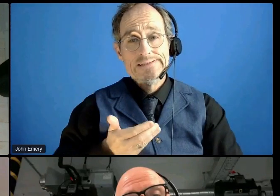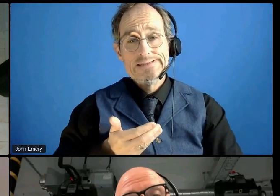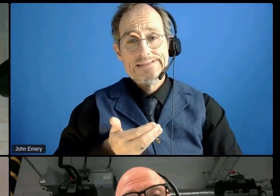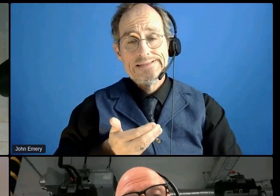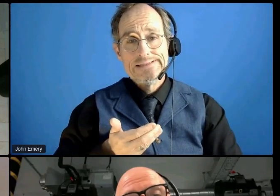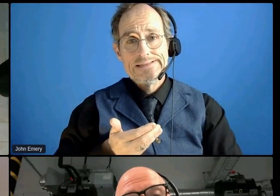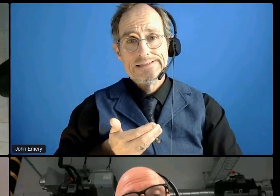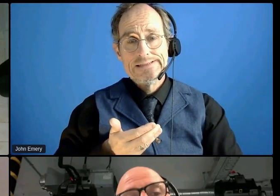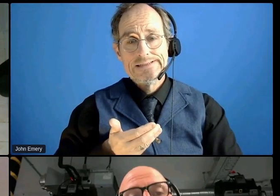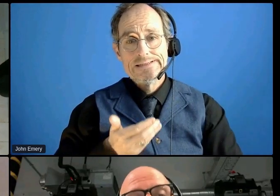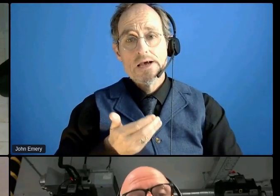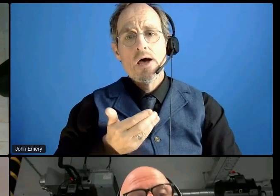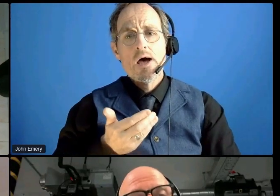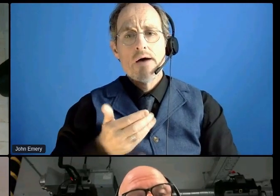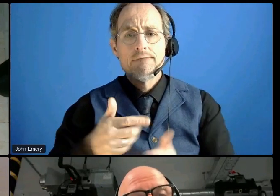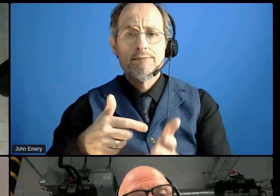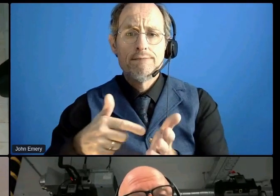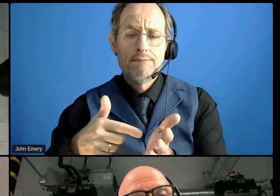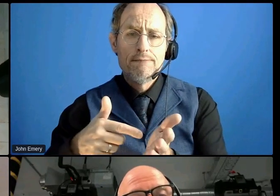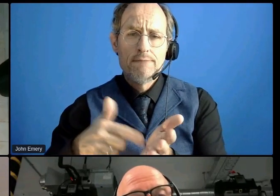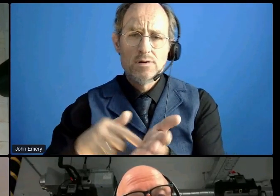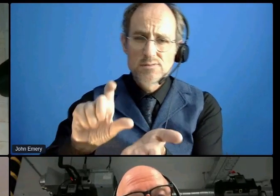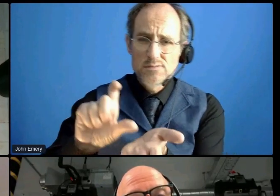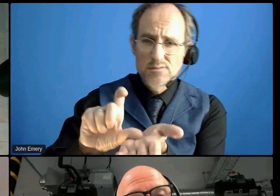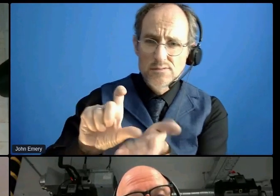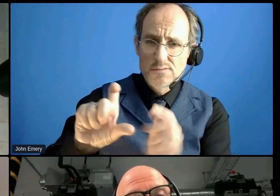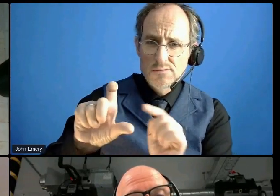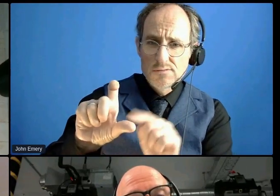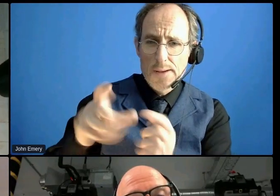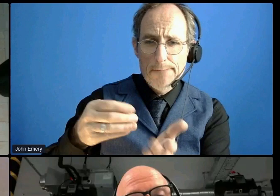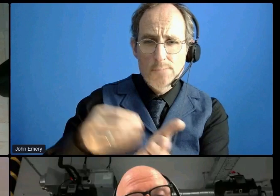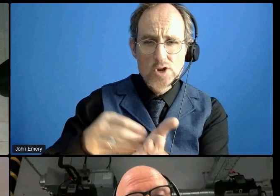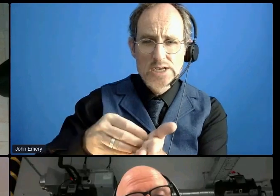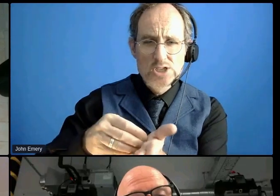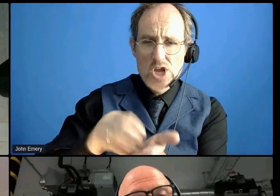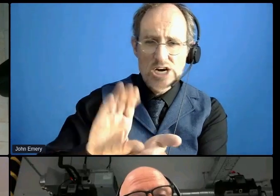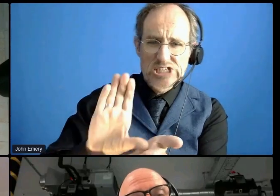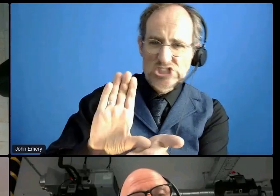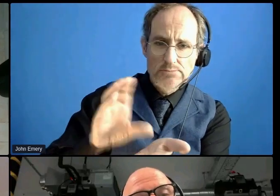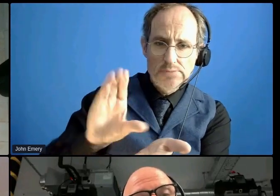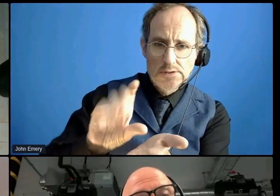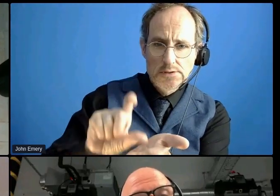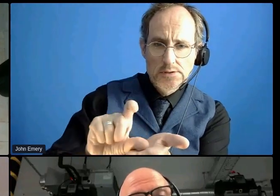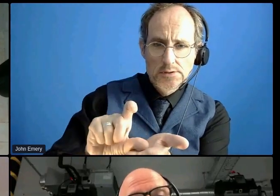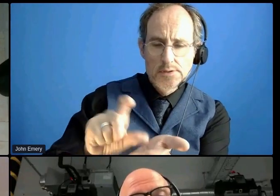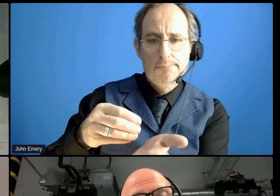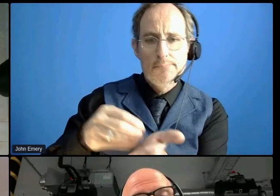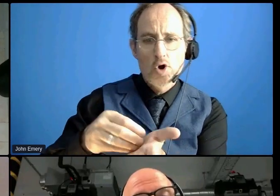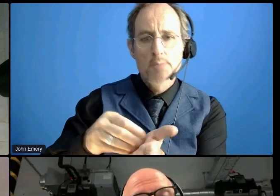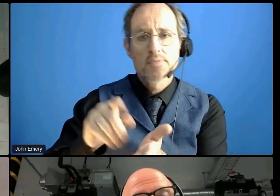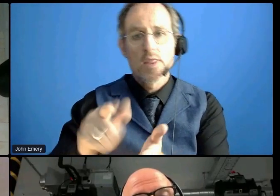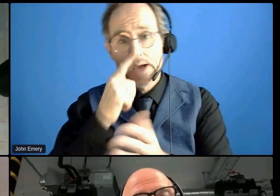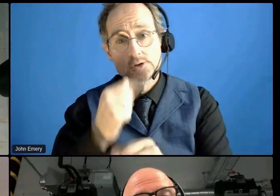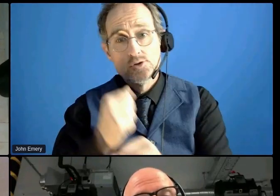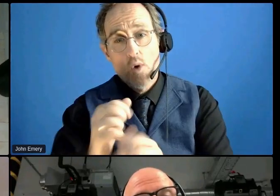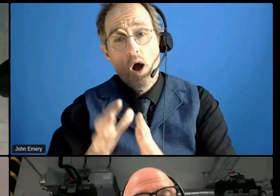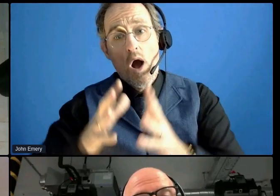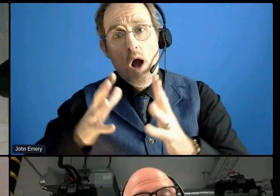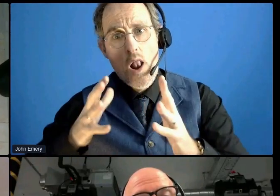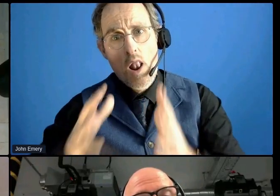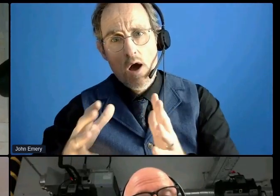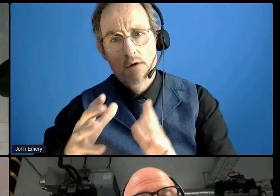distinguish between them. But certainly the commercial imperative in tourism is being taken up. People are understanding and recognizing that. Perhaps the weak